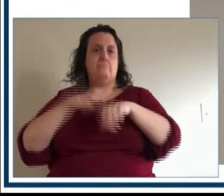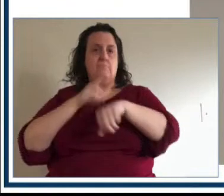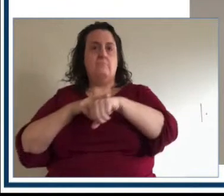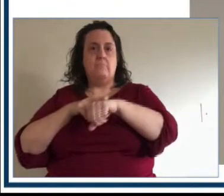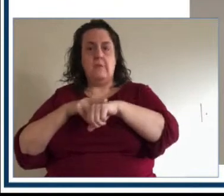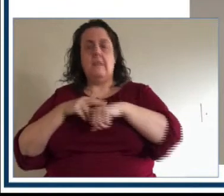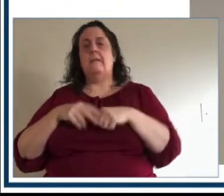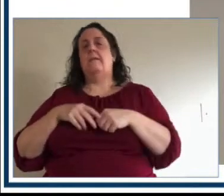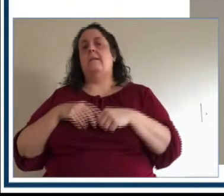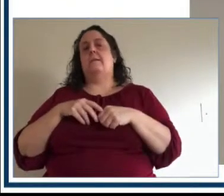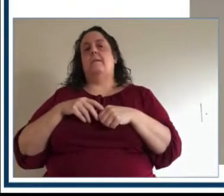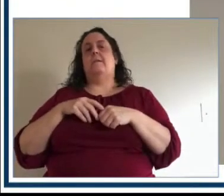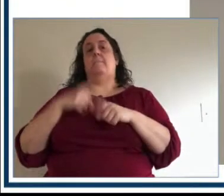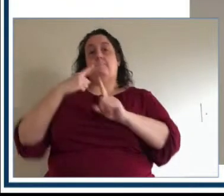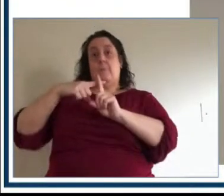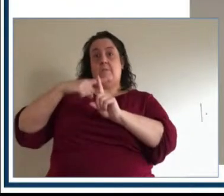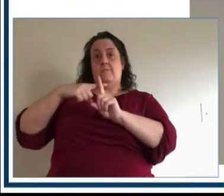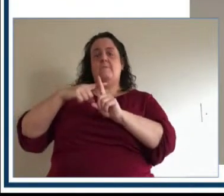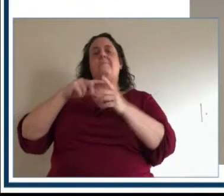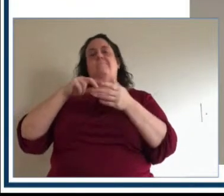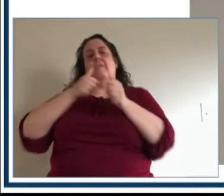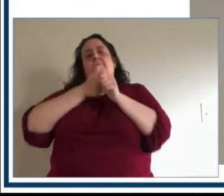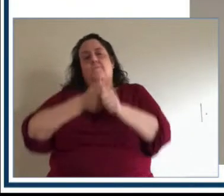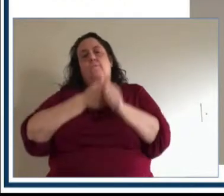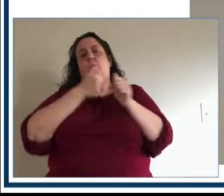be provided with a positive test.